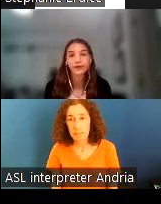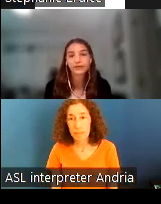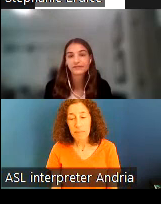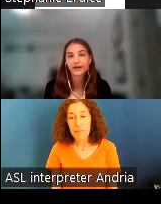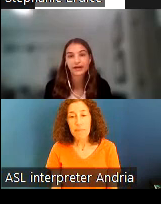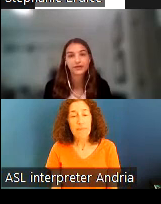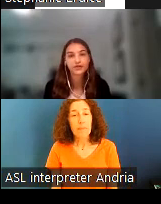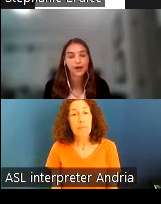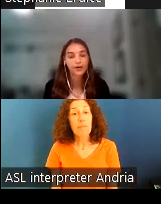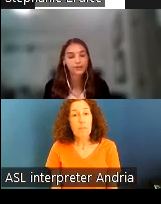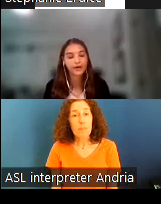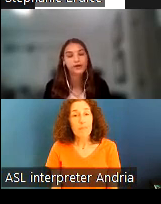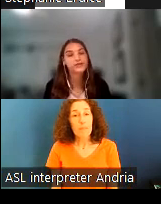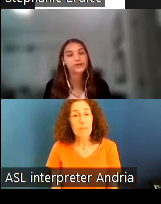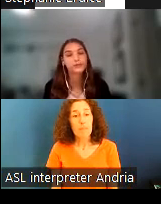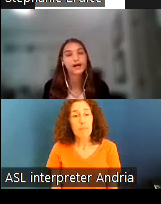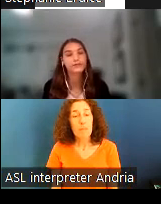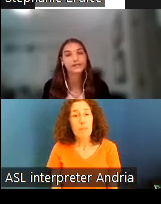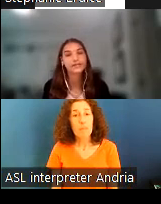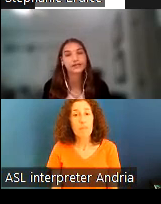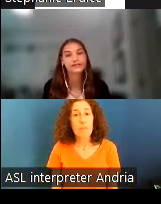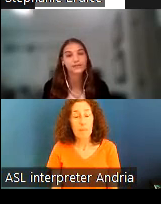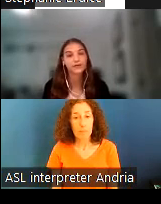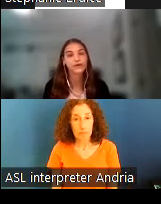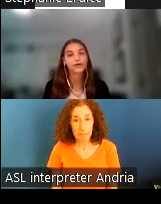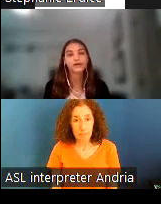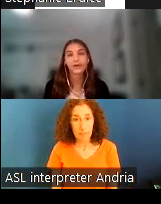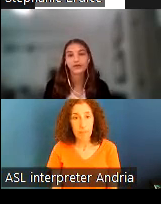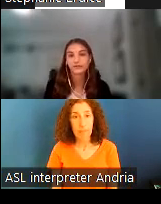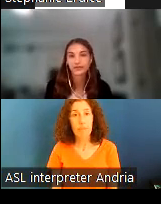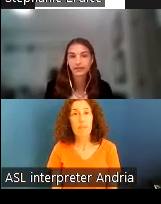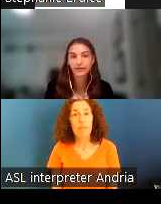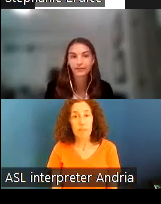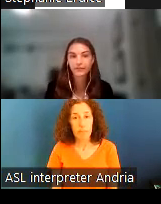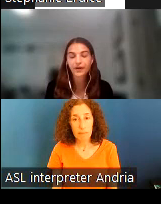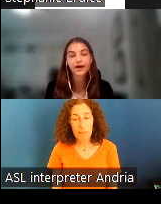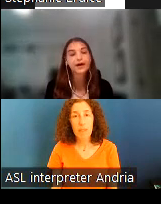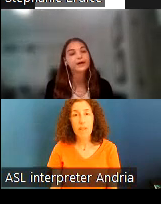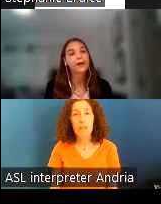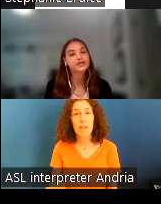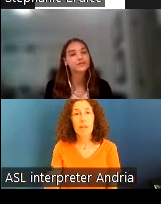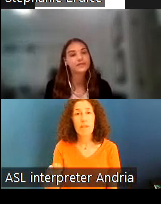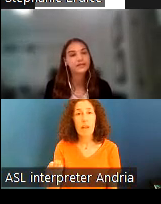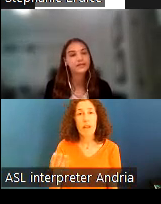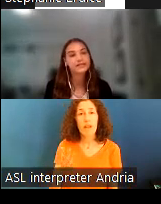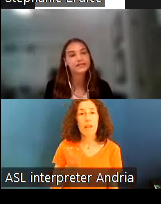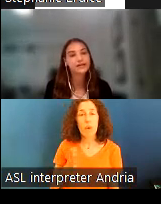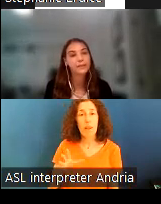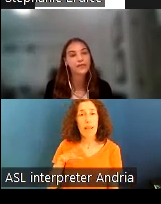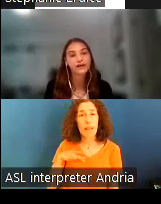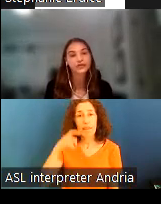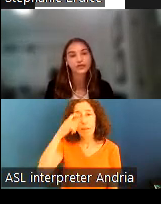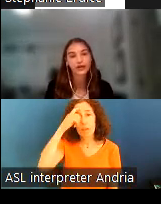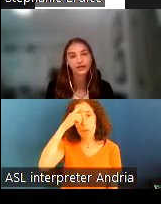People who experience vicarious trauma may also be at risk of something called compassion fatigue. Compassion fatigue